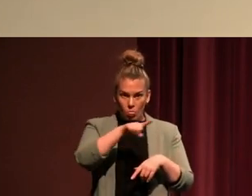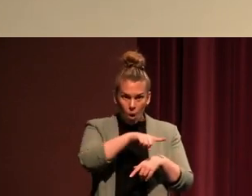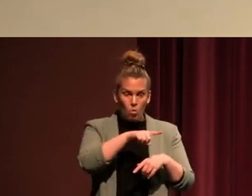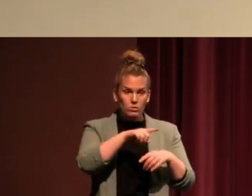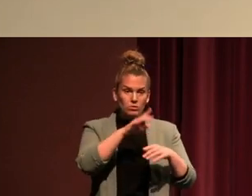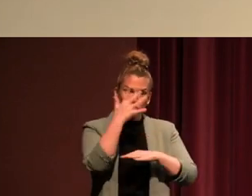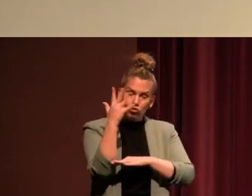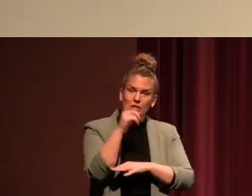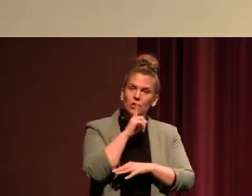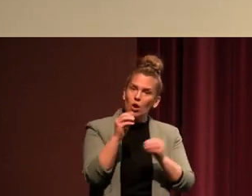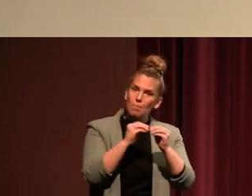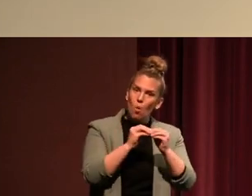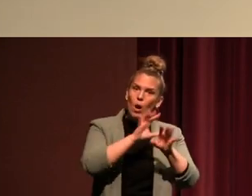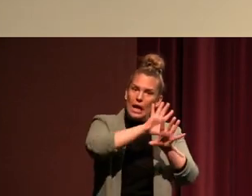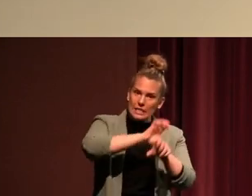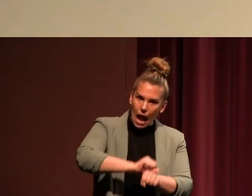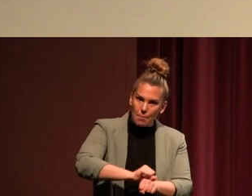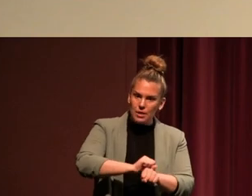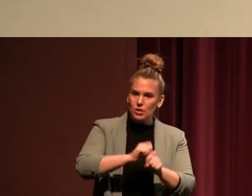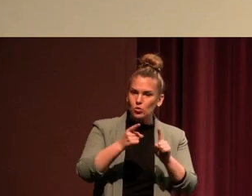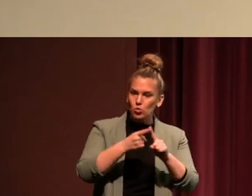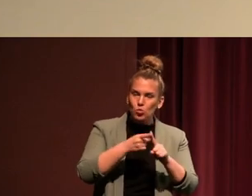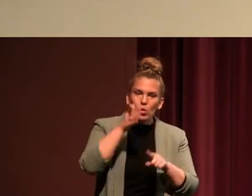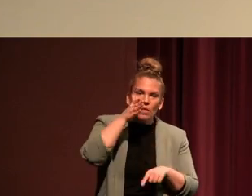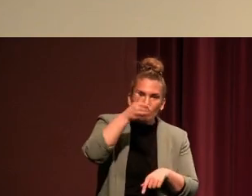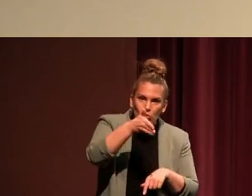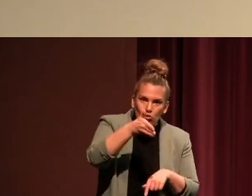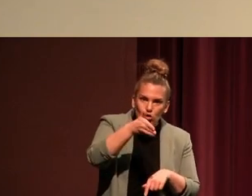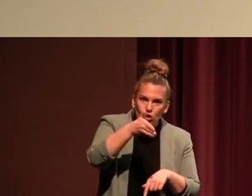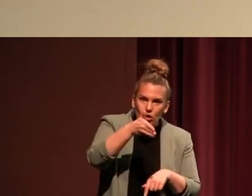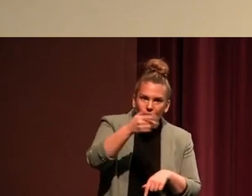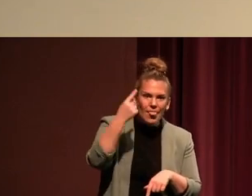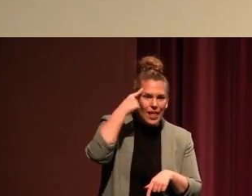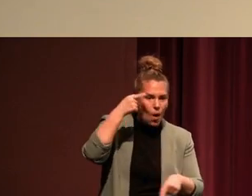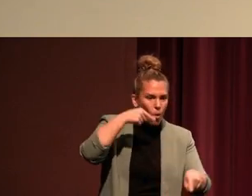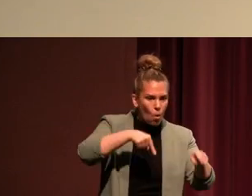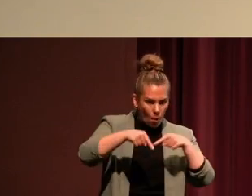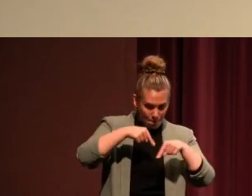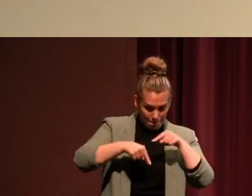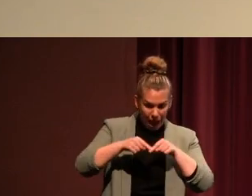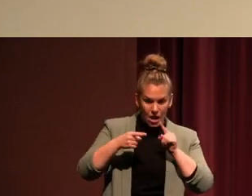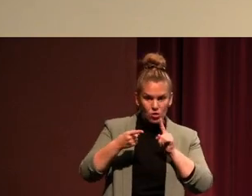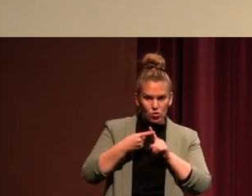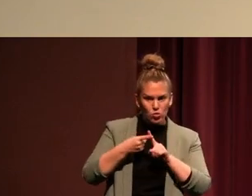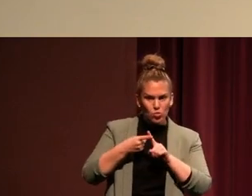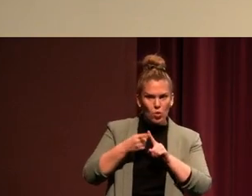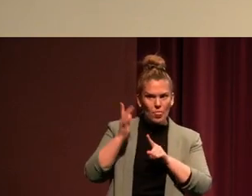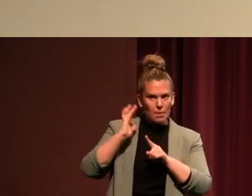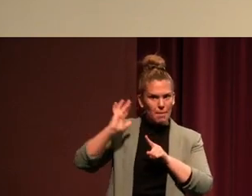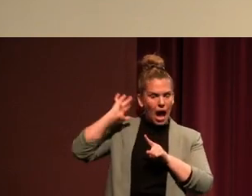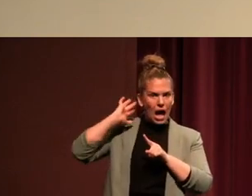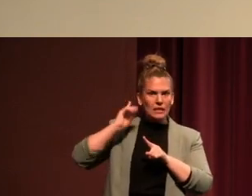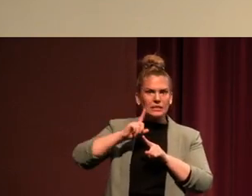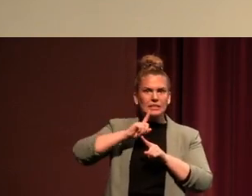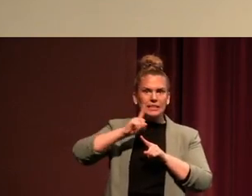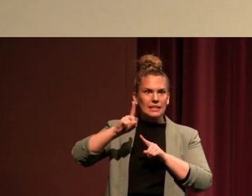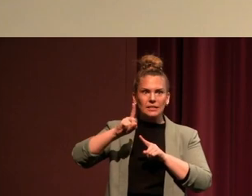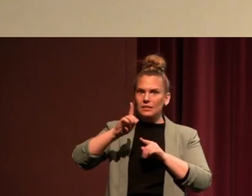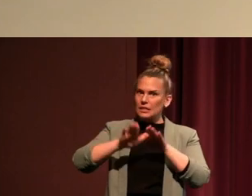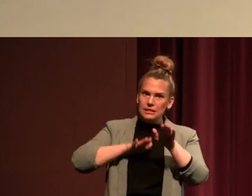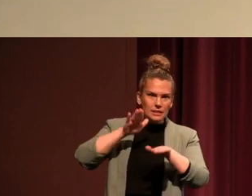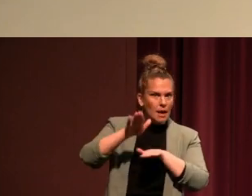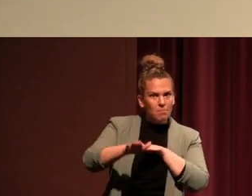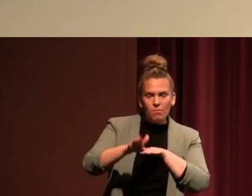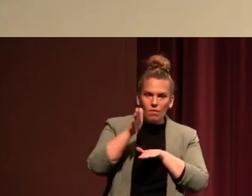the future. I think going back to the past is the path forward for the future. Forests that are less dense and